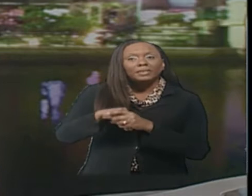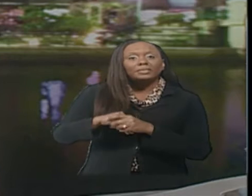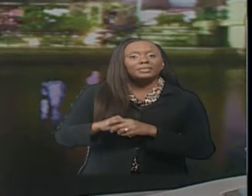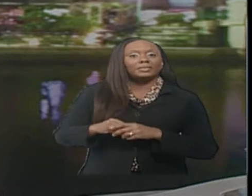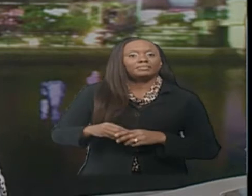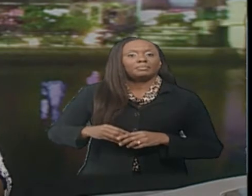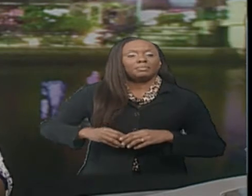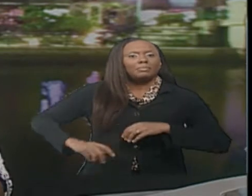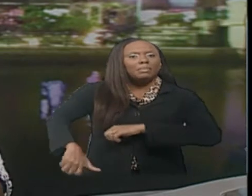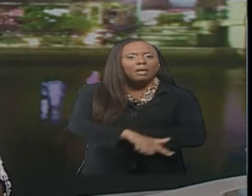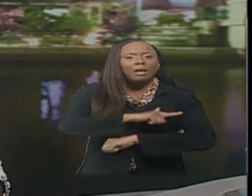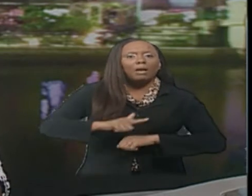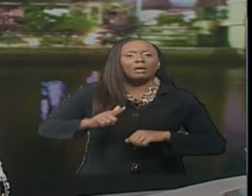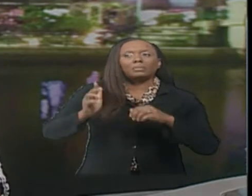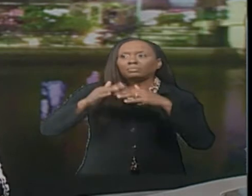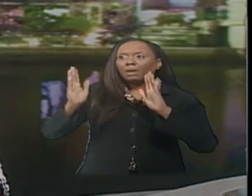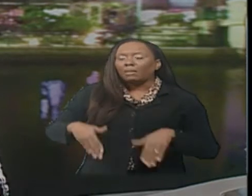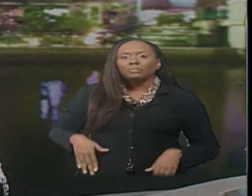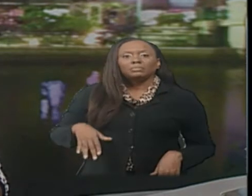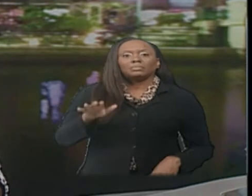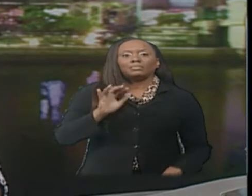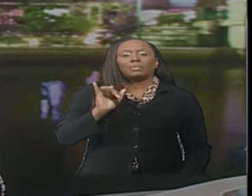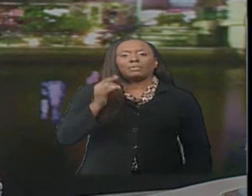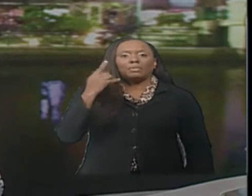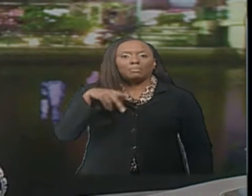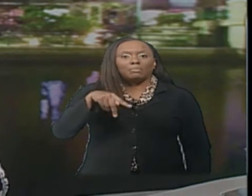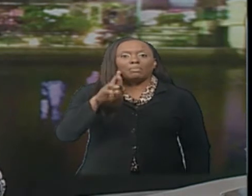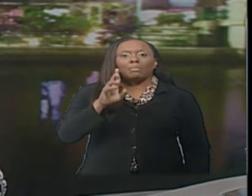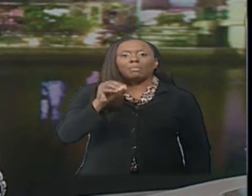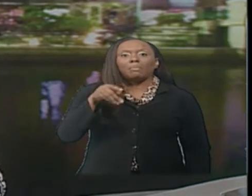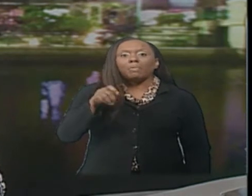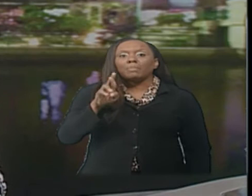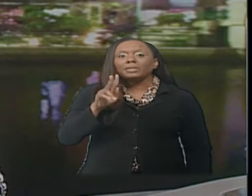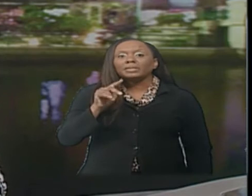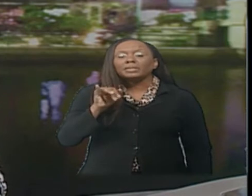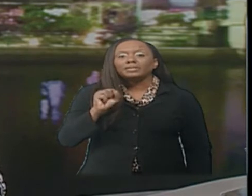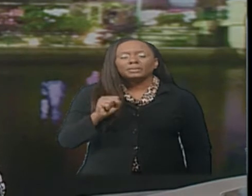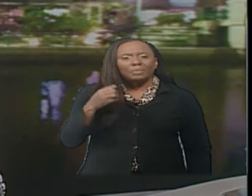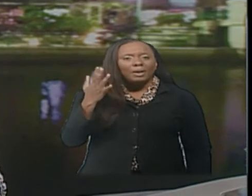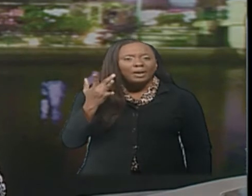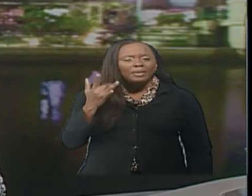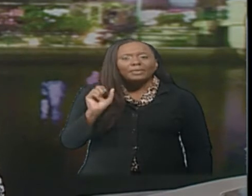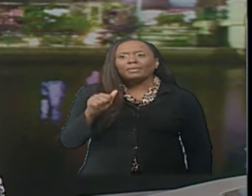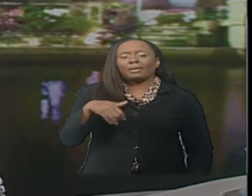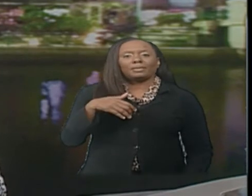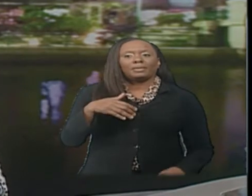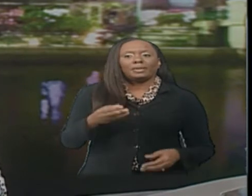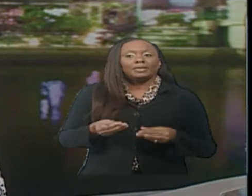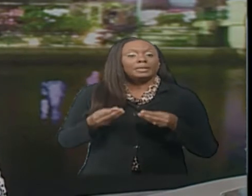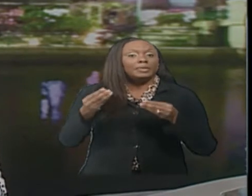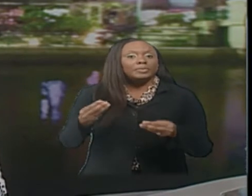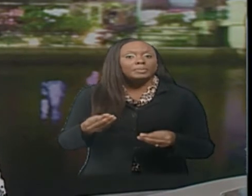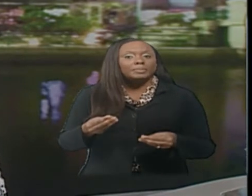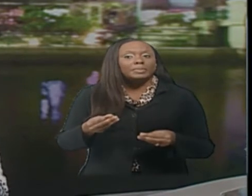He says this could be done through various incentives like tax breaks. Speaking during debate on a resolution to approve land at Deacons